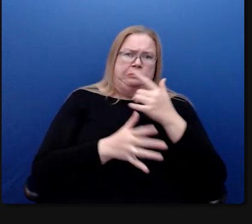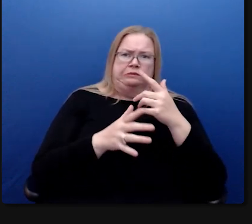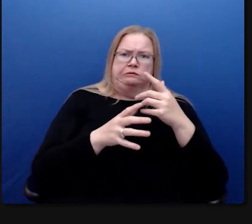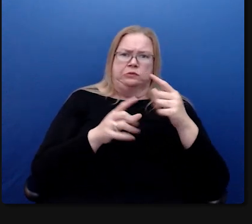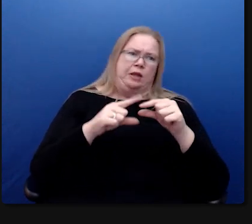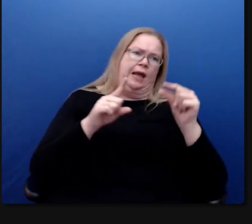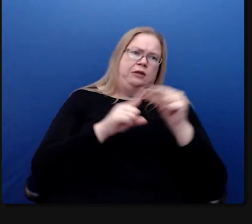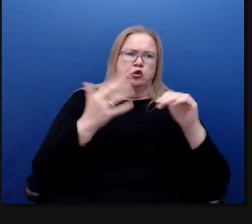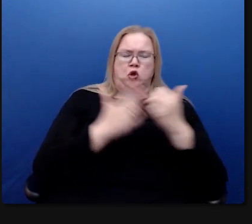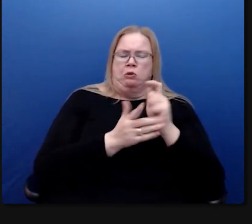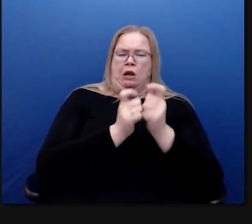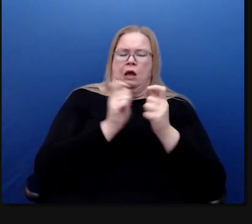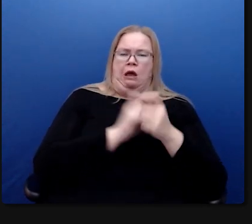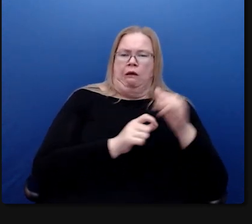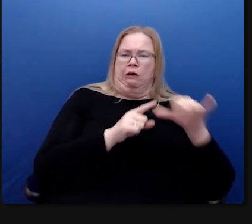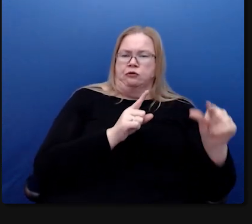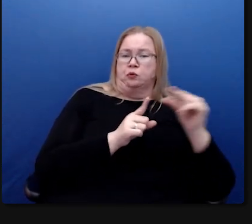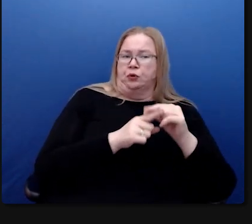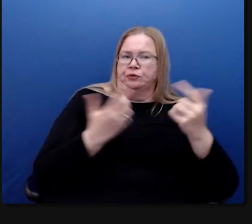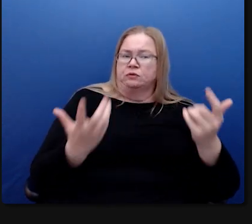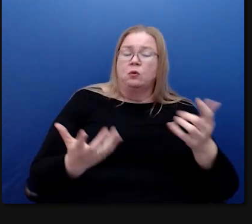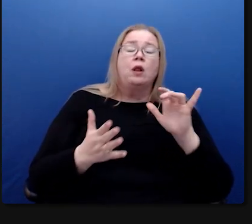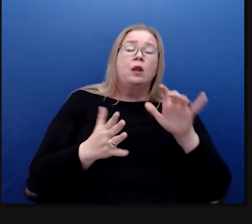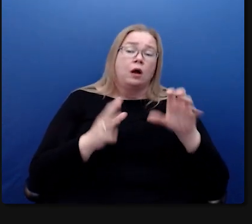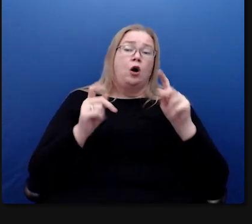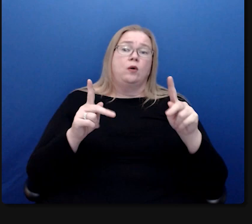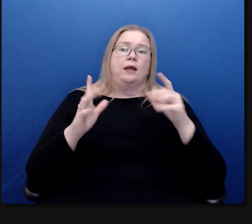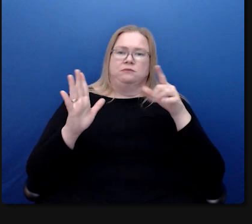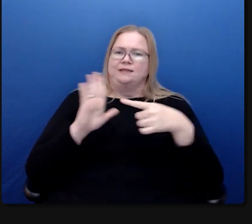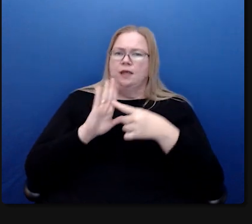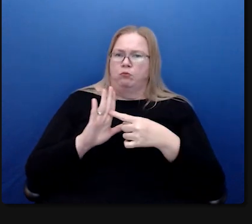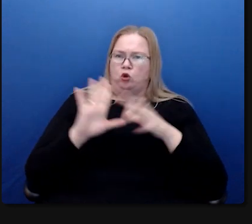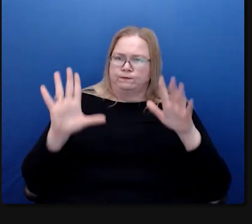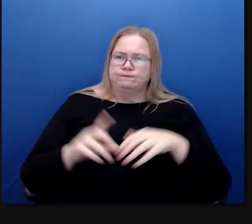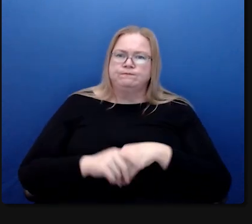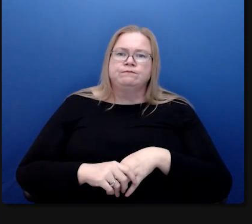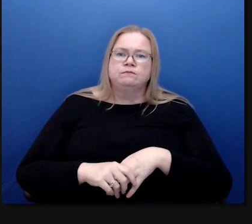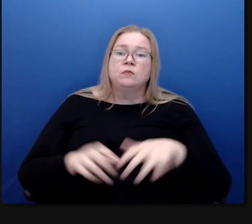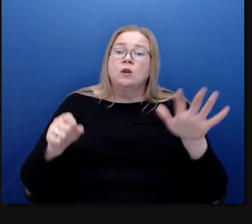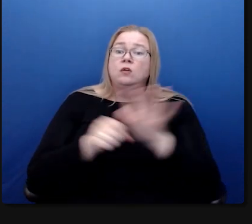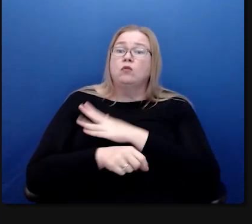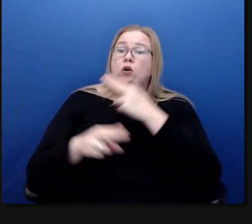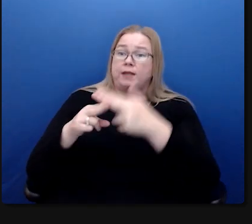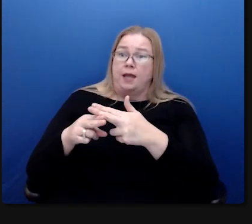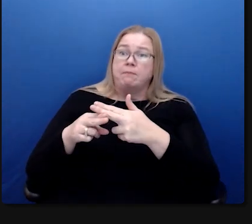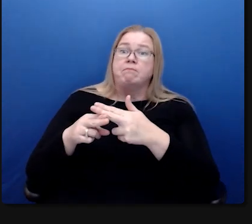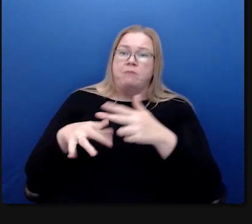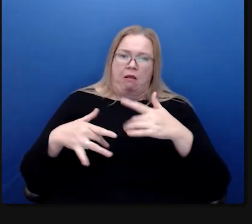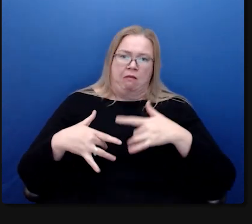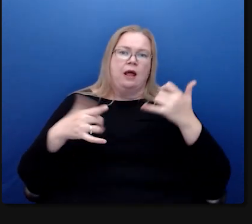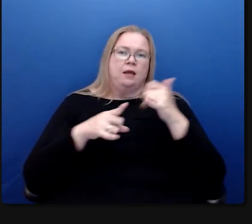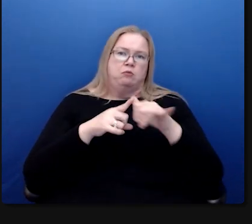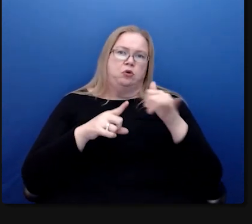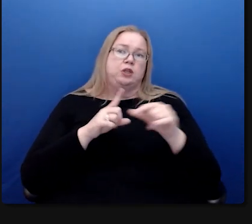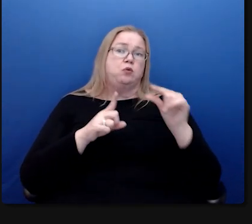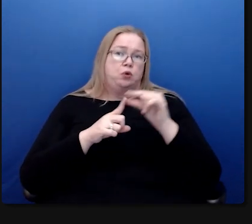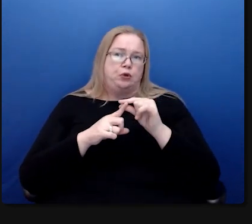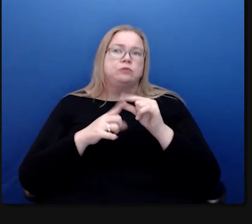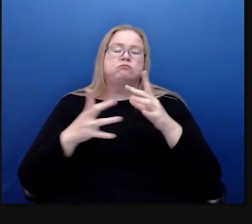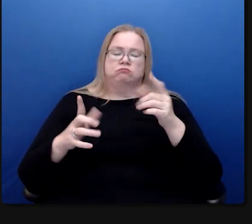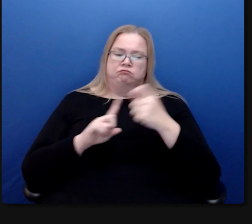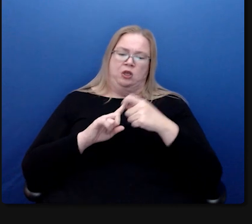an exclamation of excitement, right? We have other topics that are being identified here. This